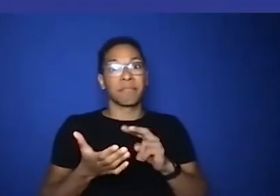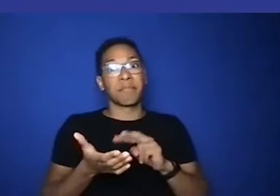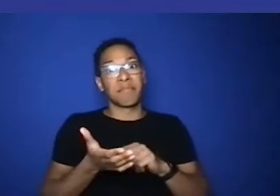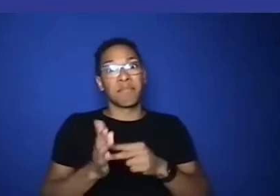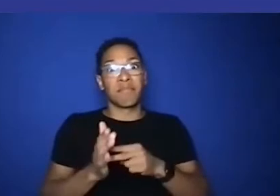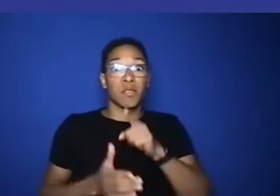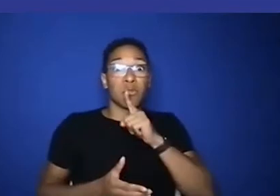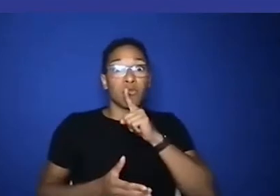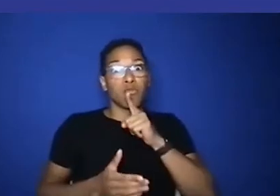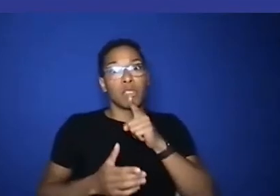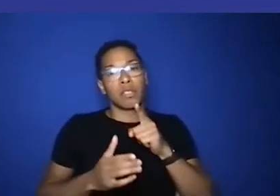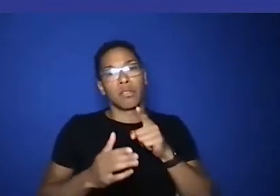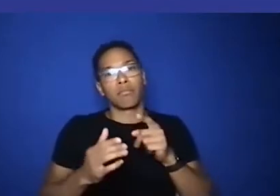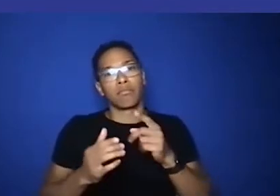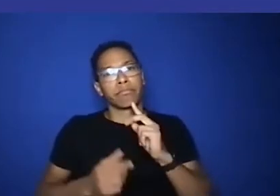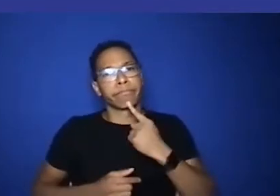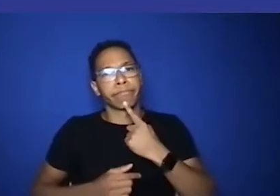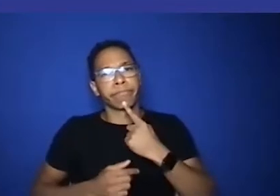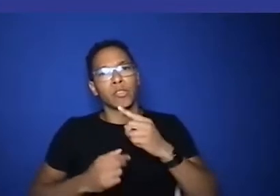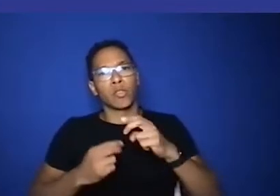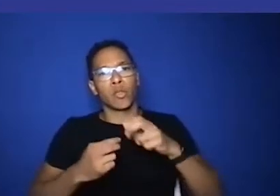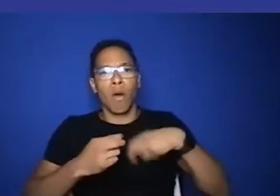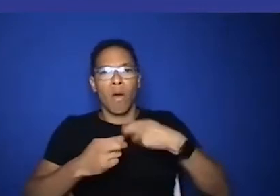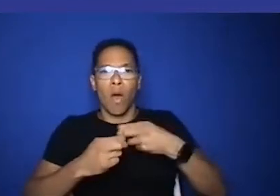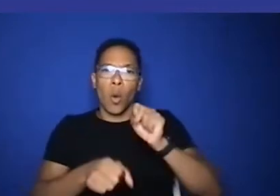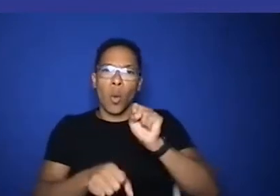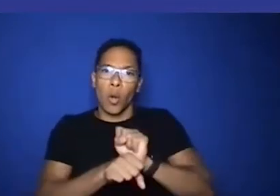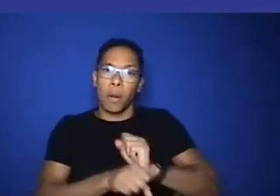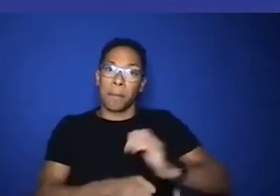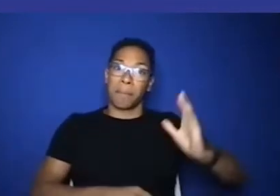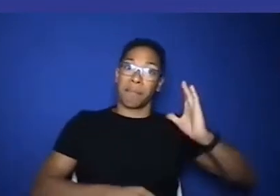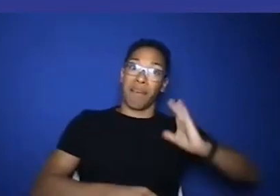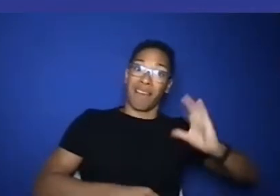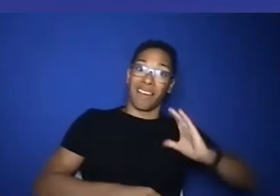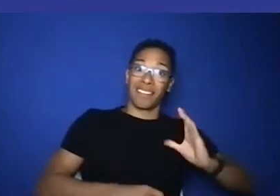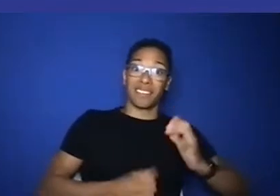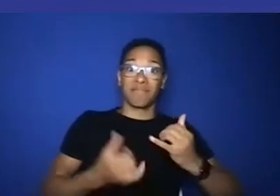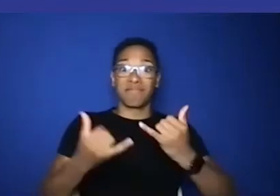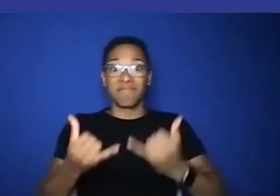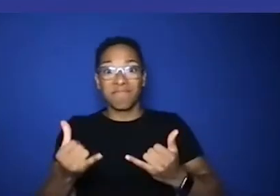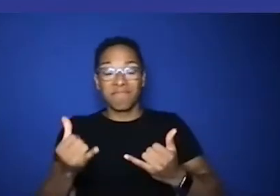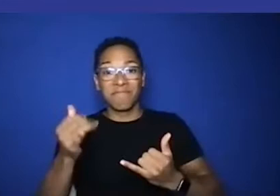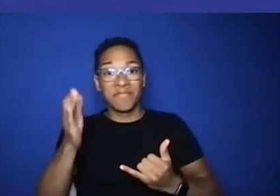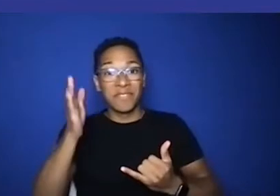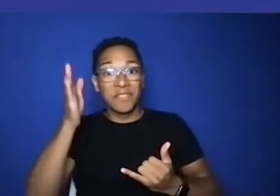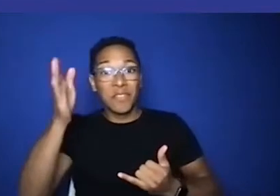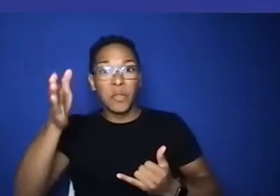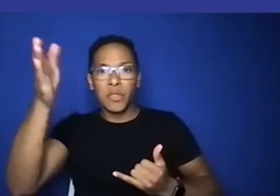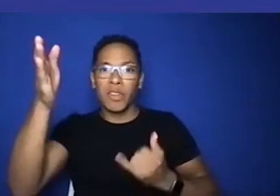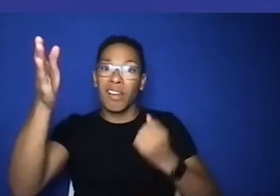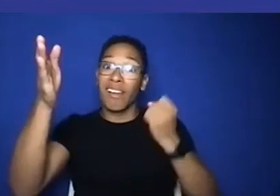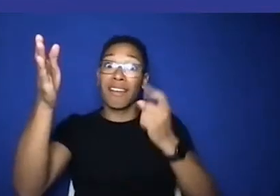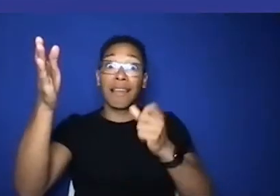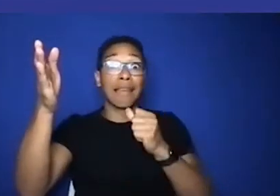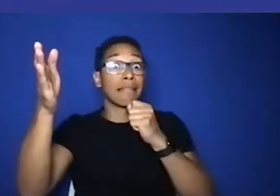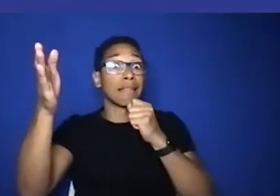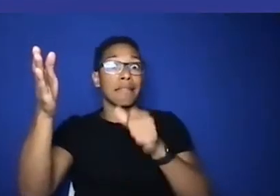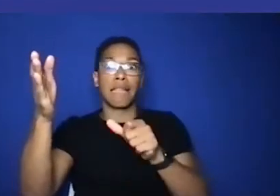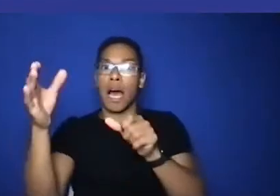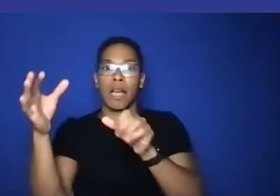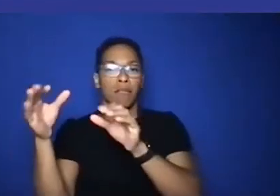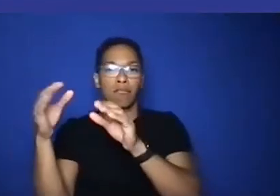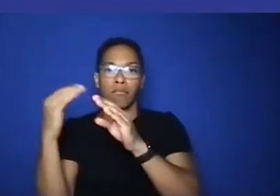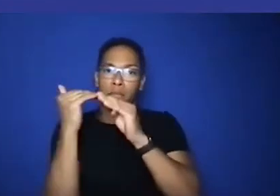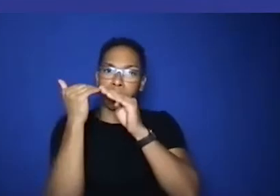of connections between pasts, presents and futures, but not in linear ways, in differently